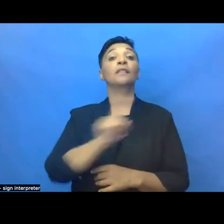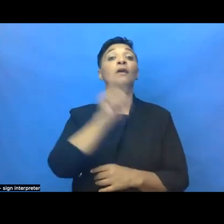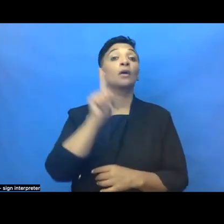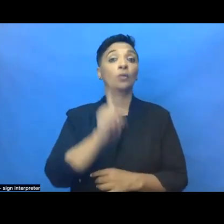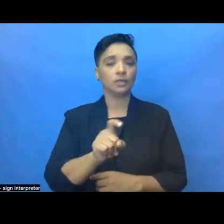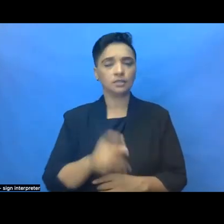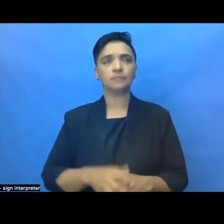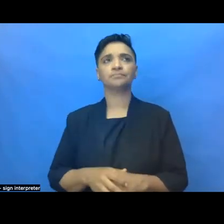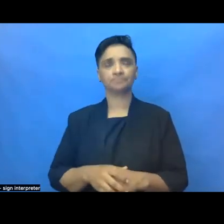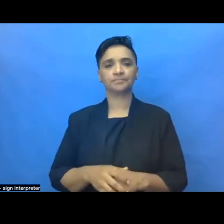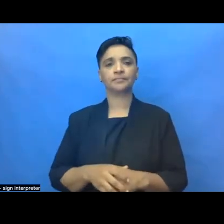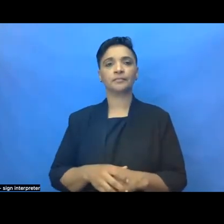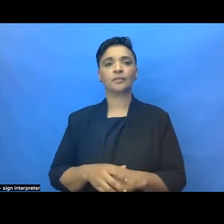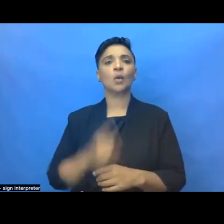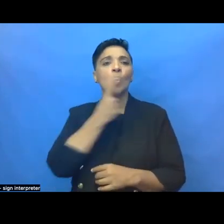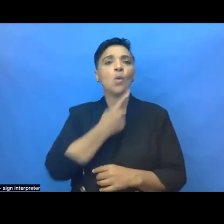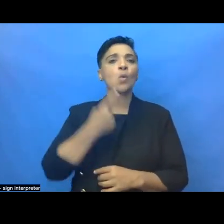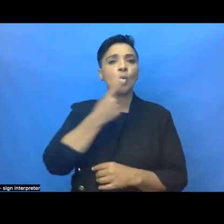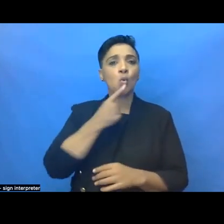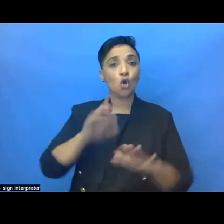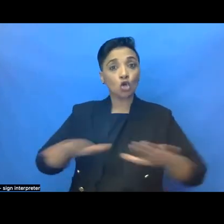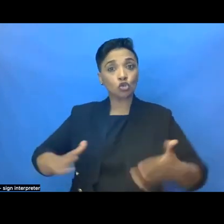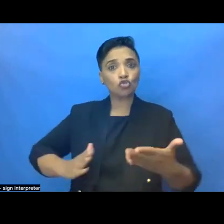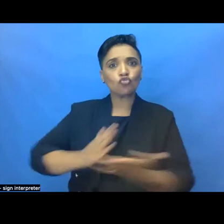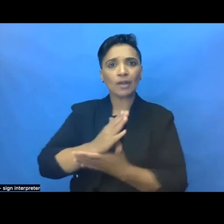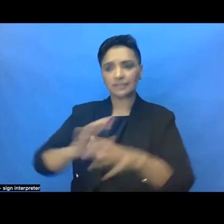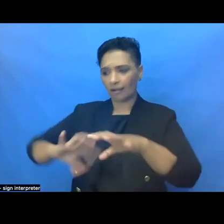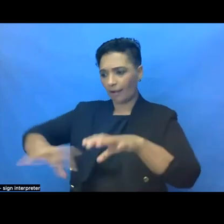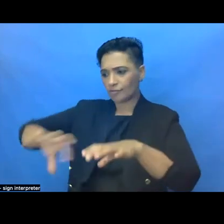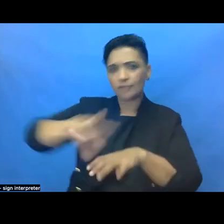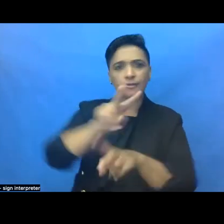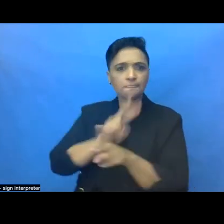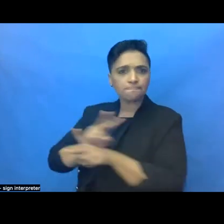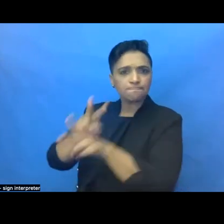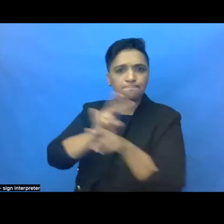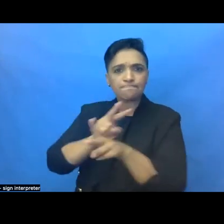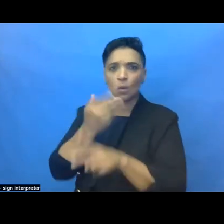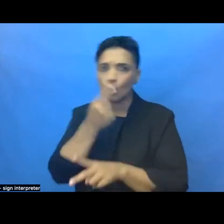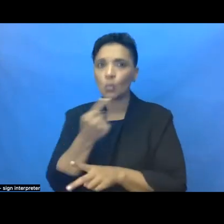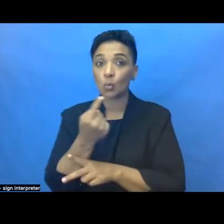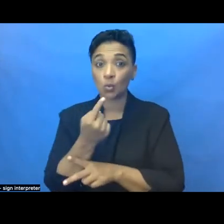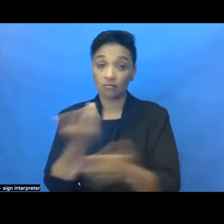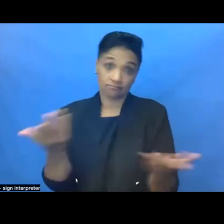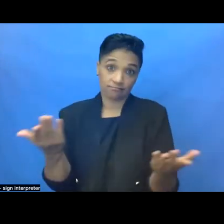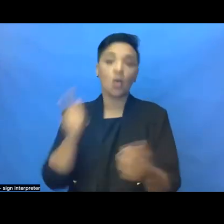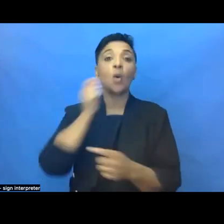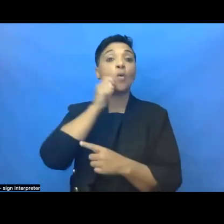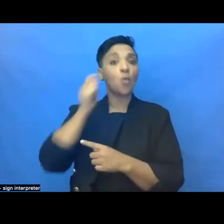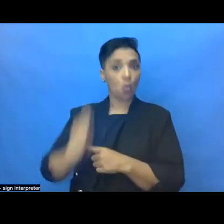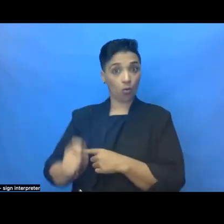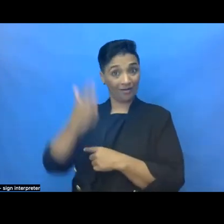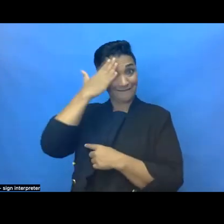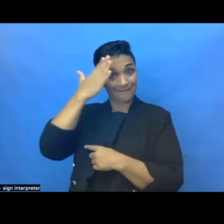for overseeing the rights of children in different countries? Is the Ukraine government informed how children